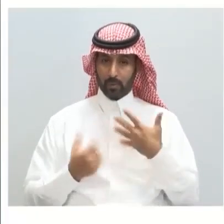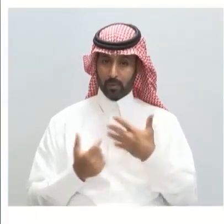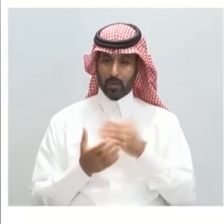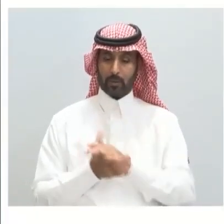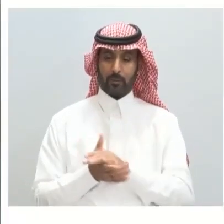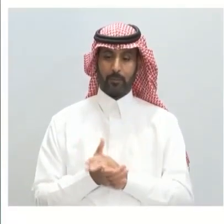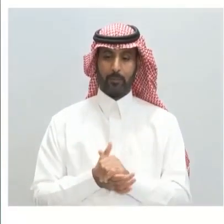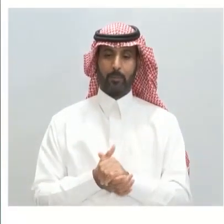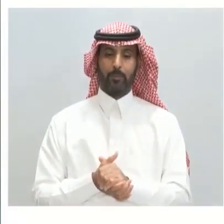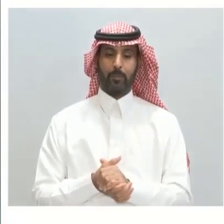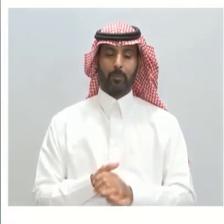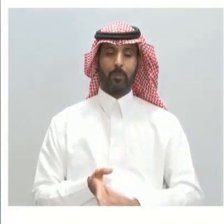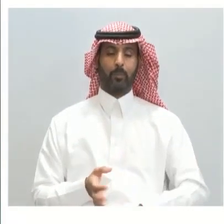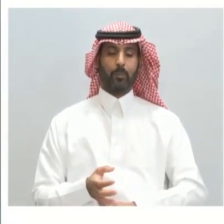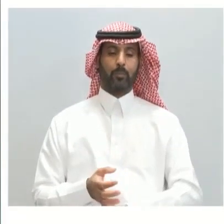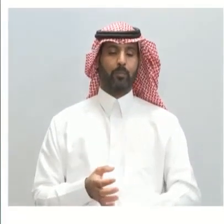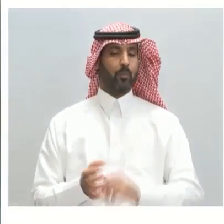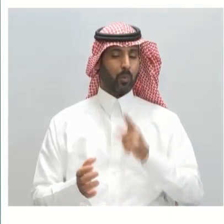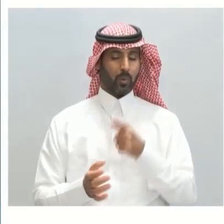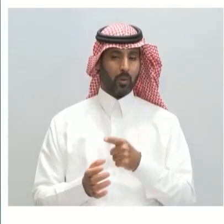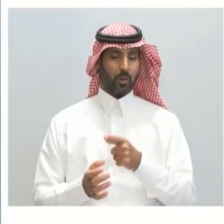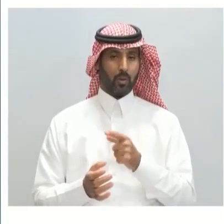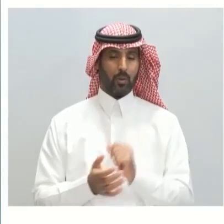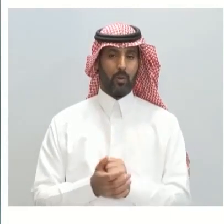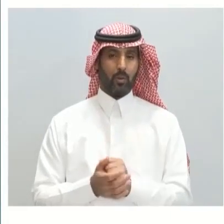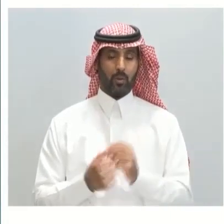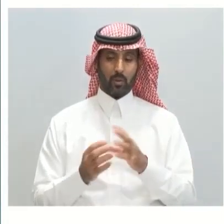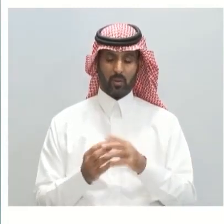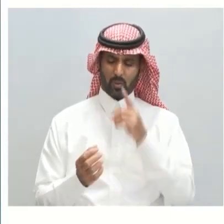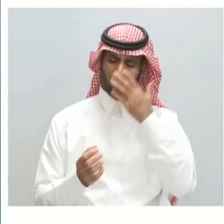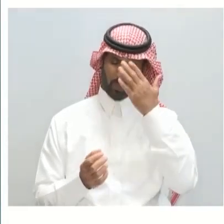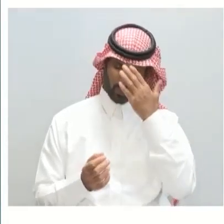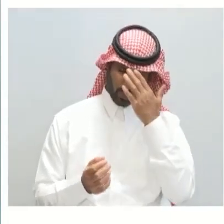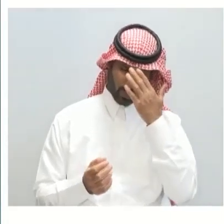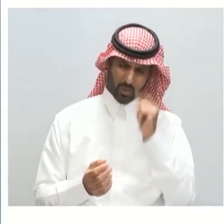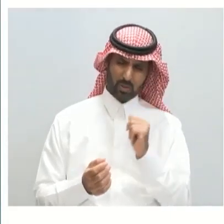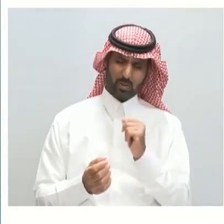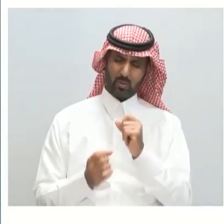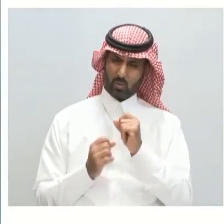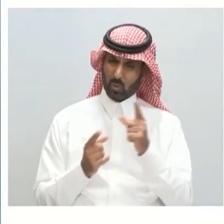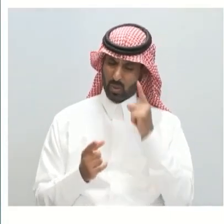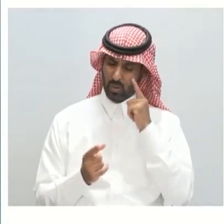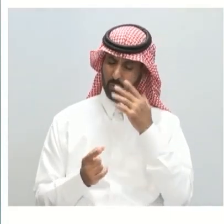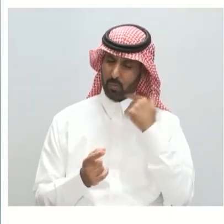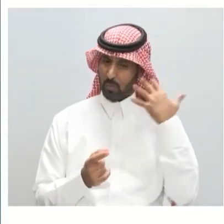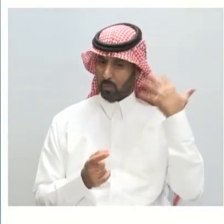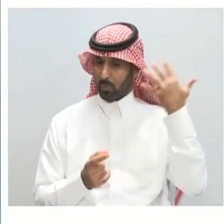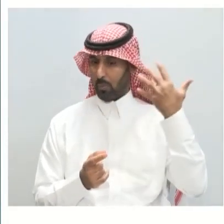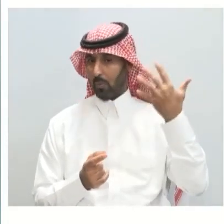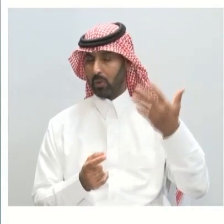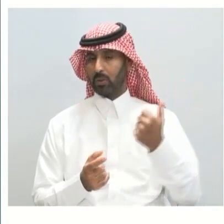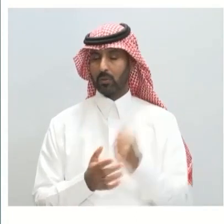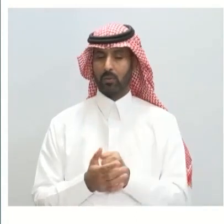is expressing enthusiasm. What about expressing regret or wishes? To express your regret